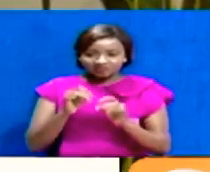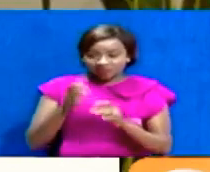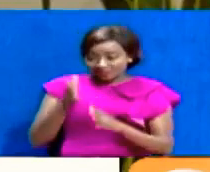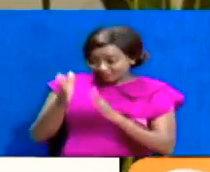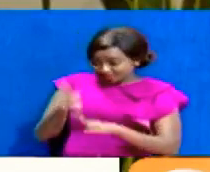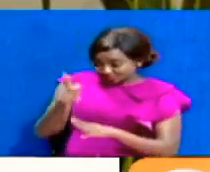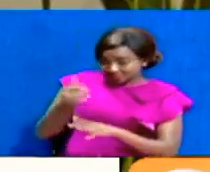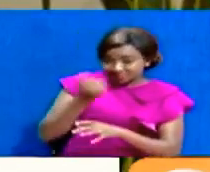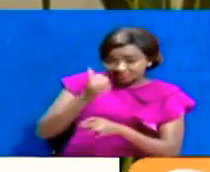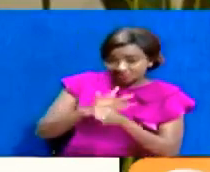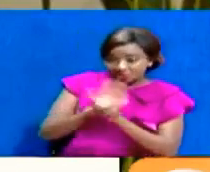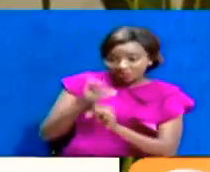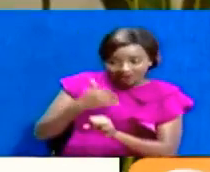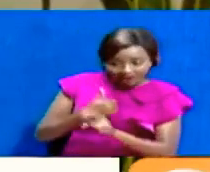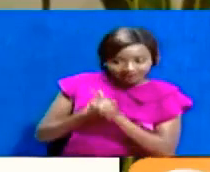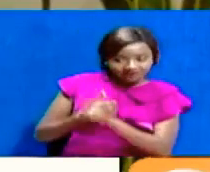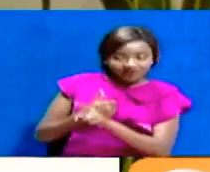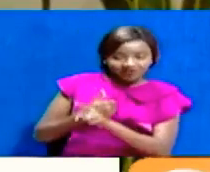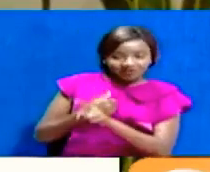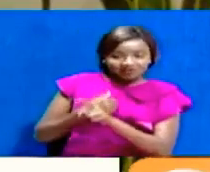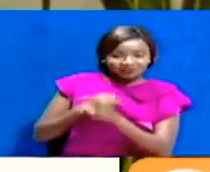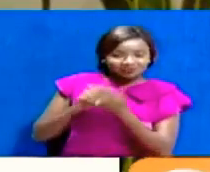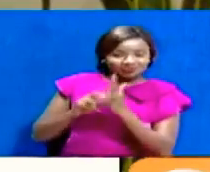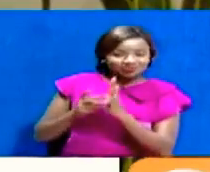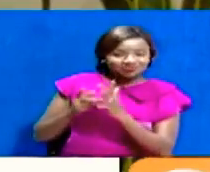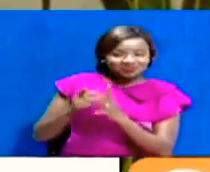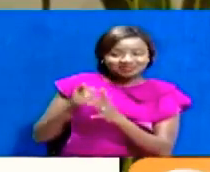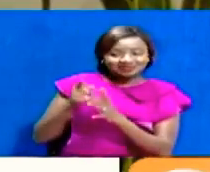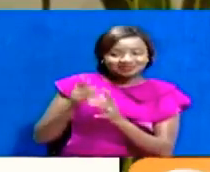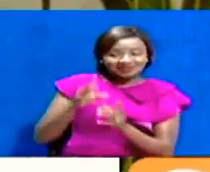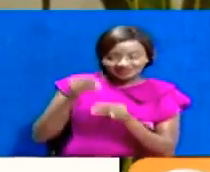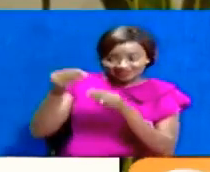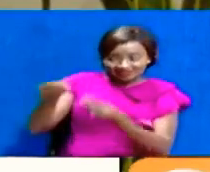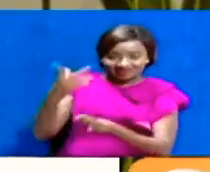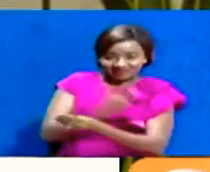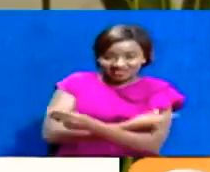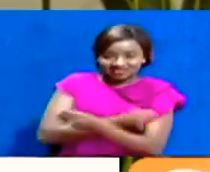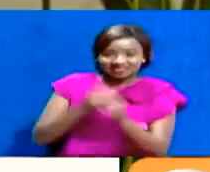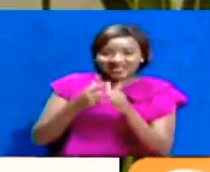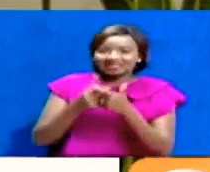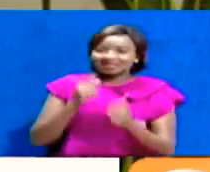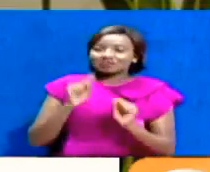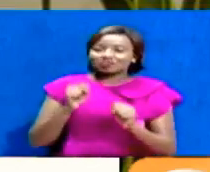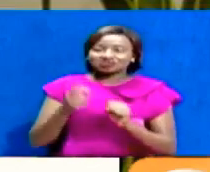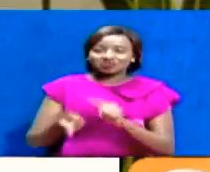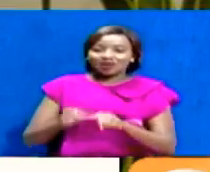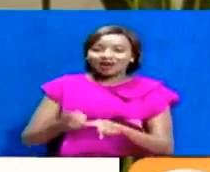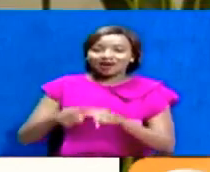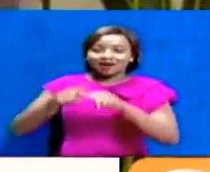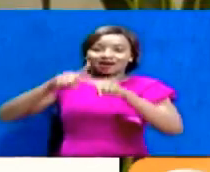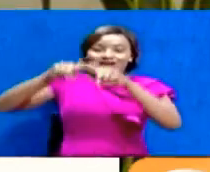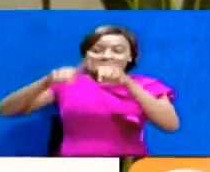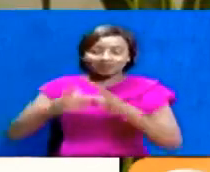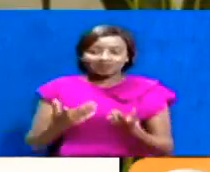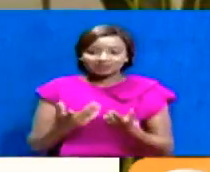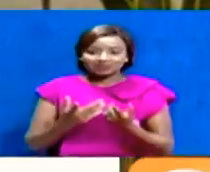currently actively having disease. That there is a potential of you elevating and getting sort of a